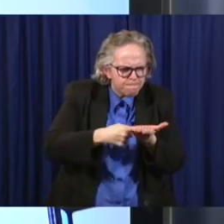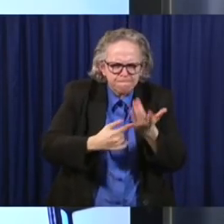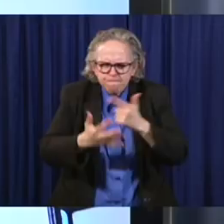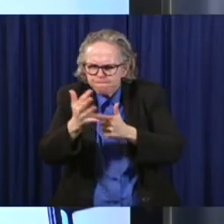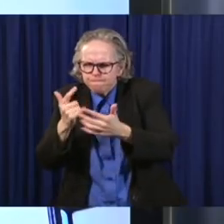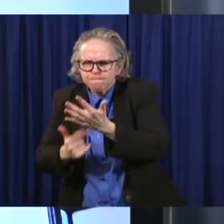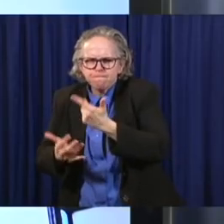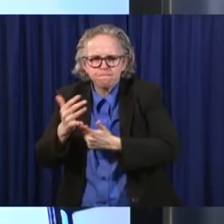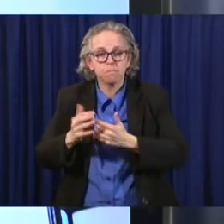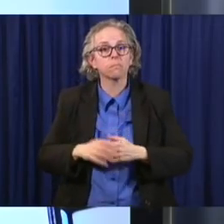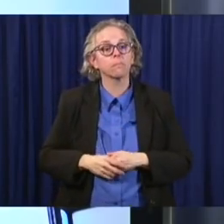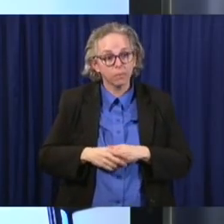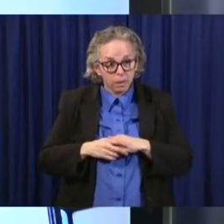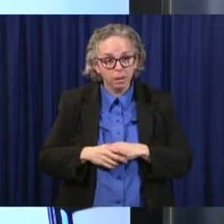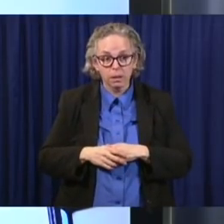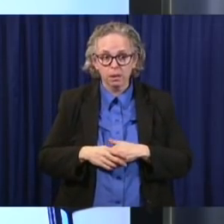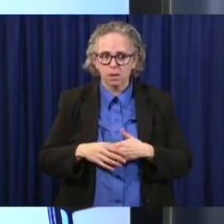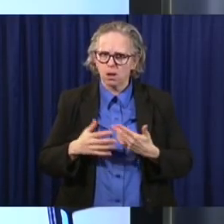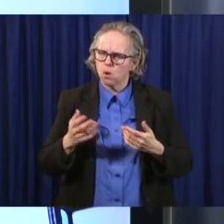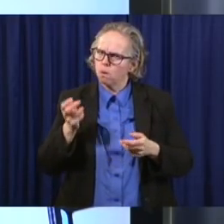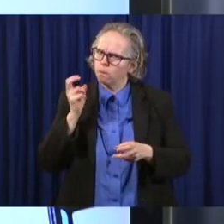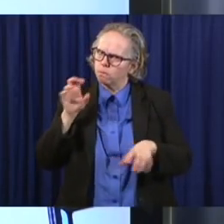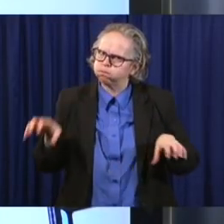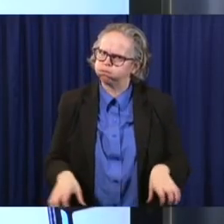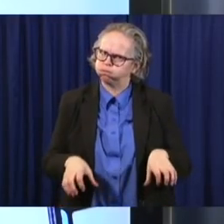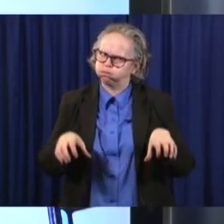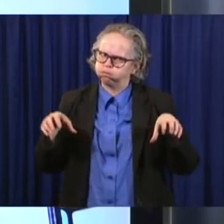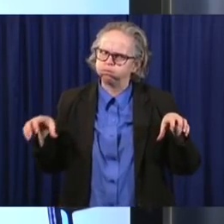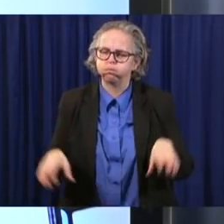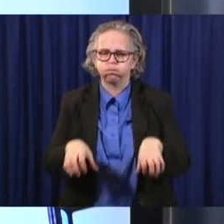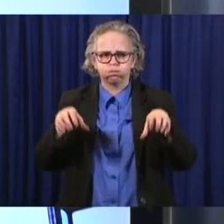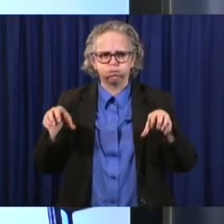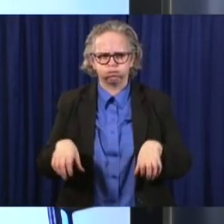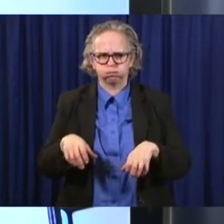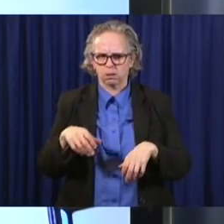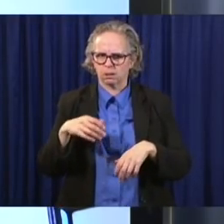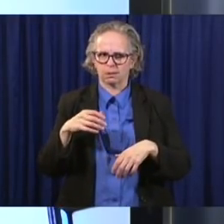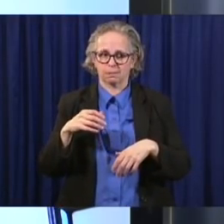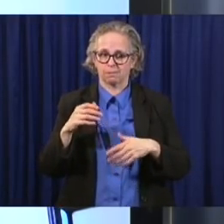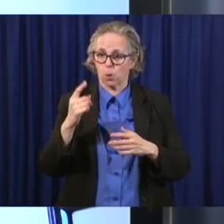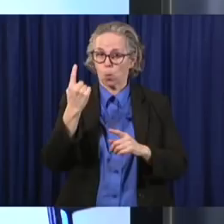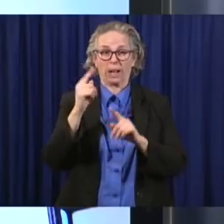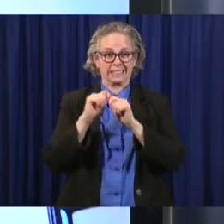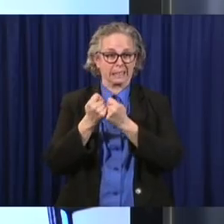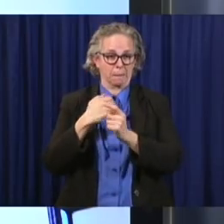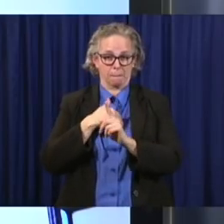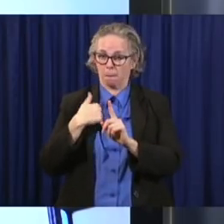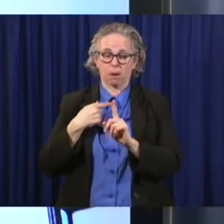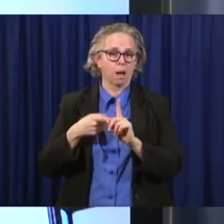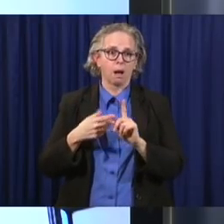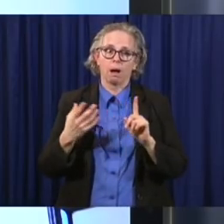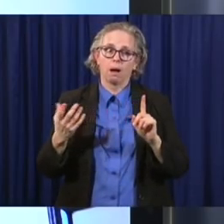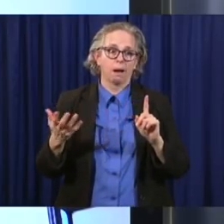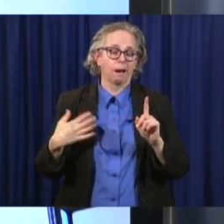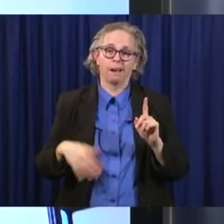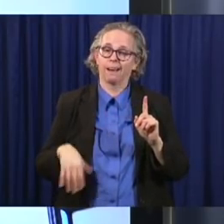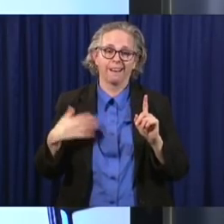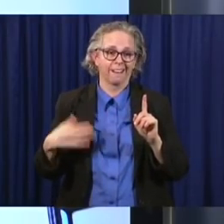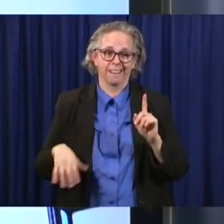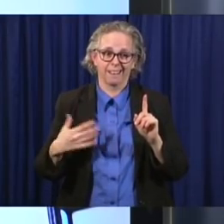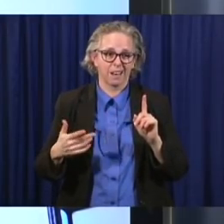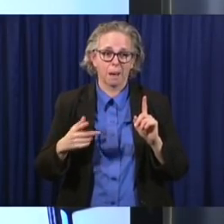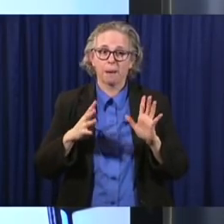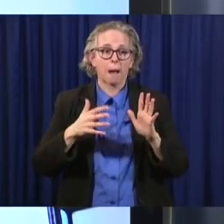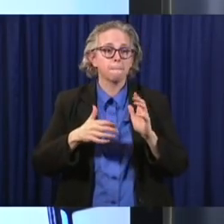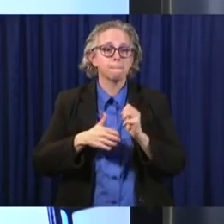In fact, one of our team members said it was one of the most intense projects he's ever worked on. So for all of those in the industry,